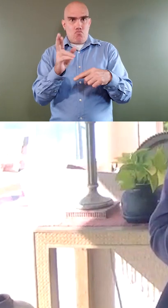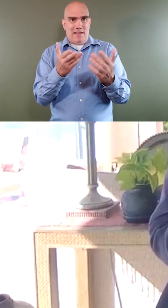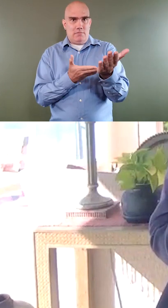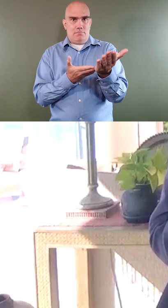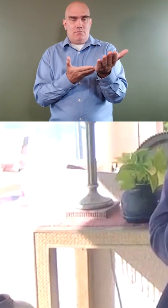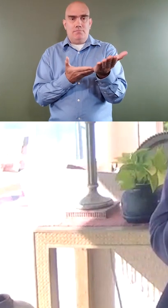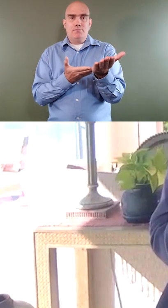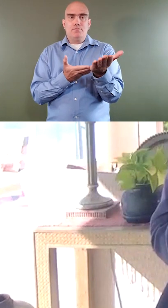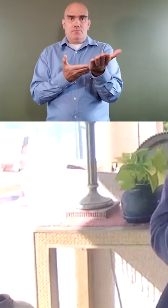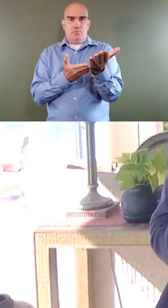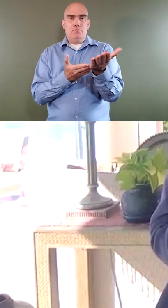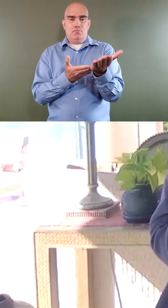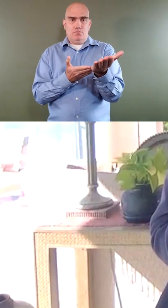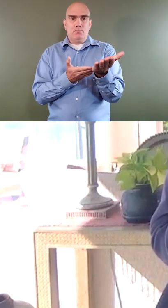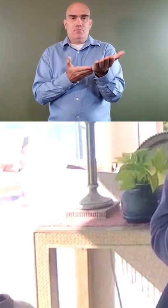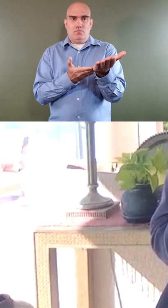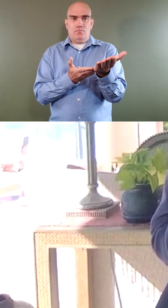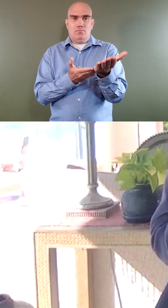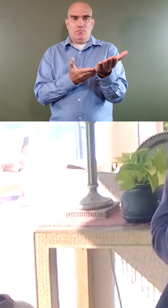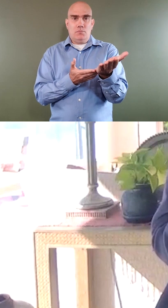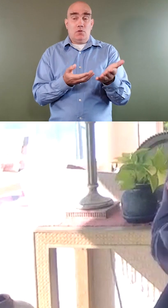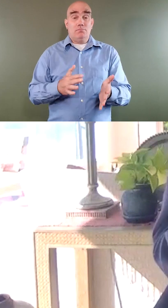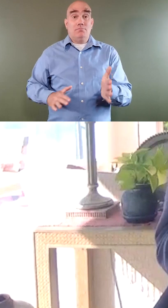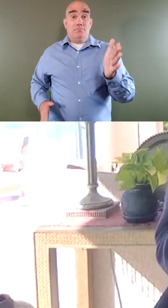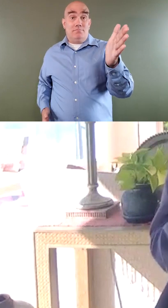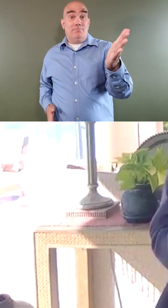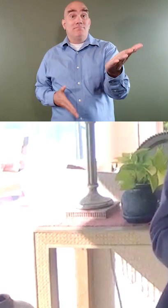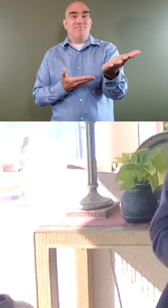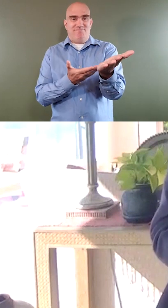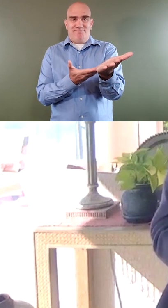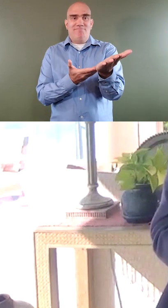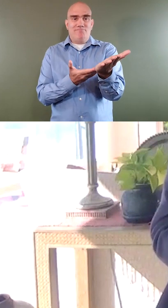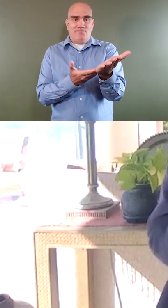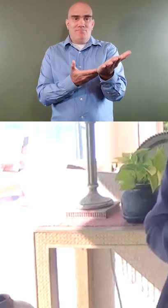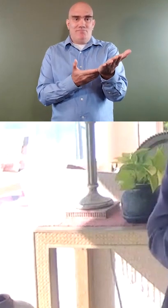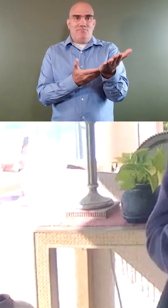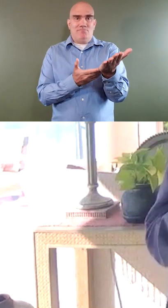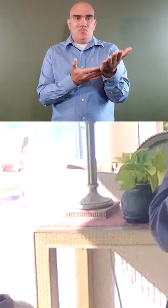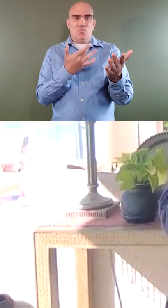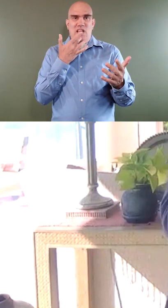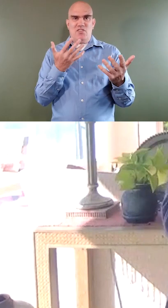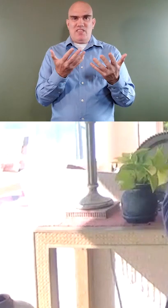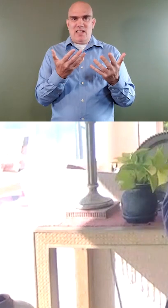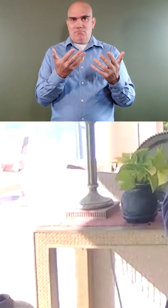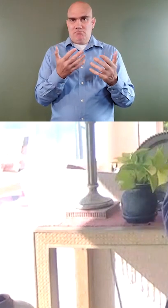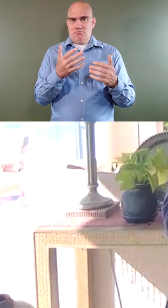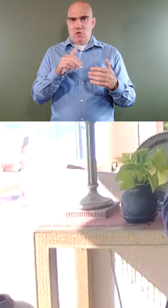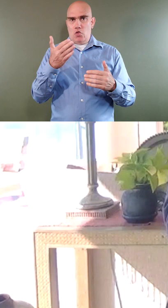right fingers are touching the inside of the left wrist rather than the other way around. We strike